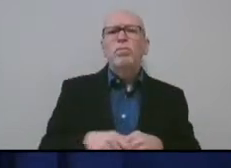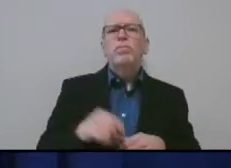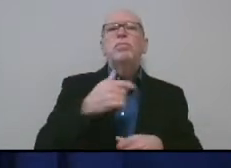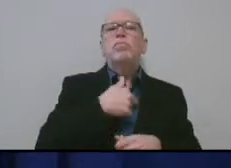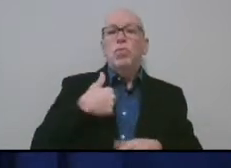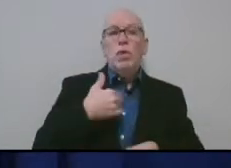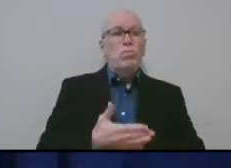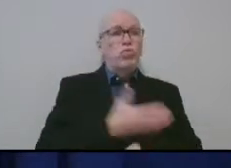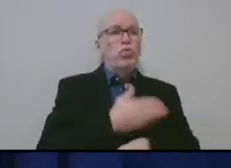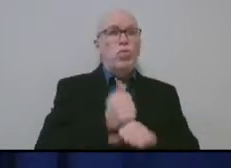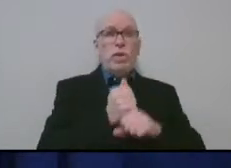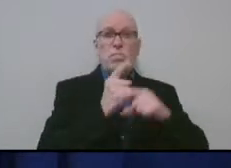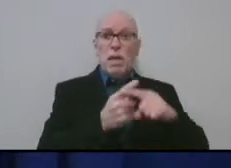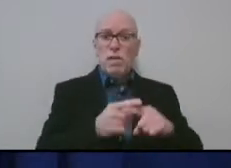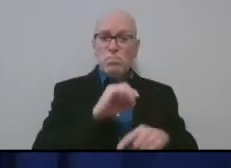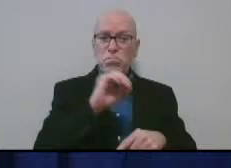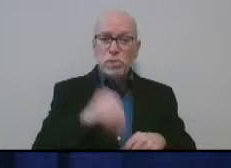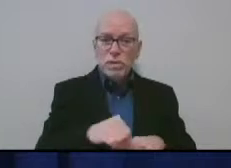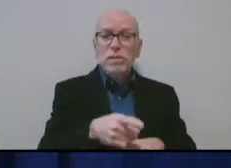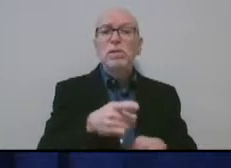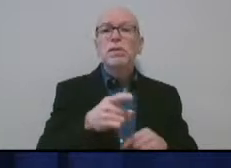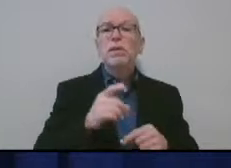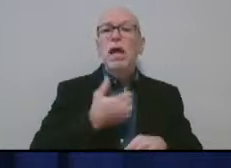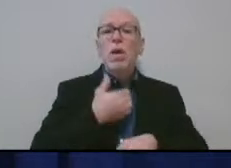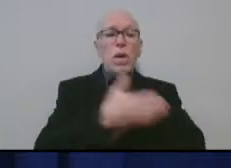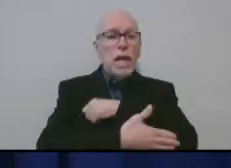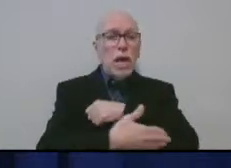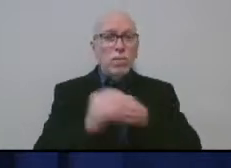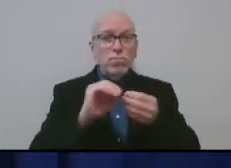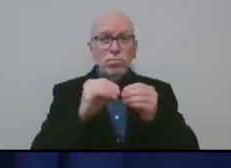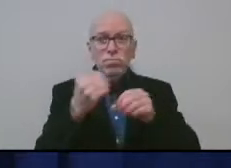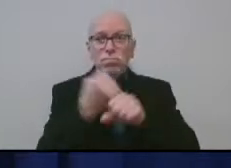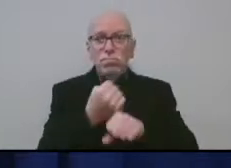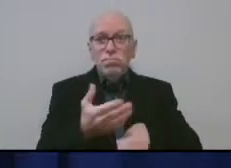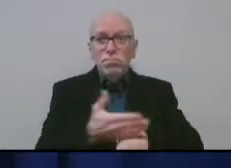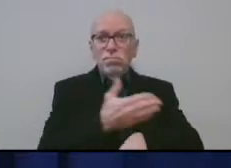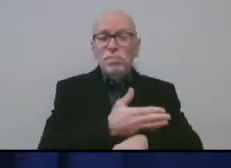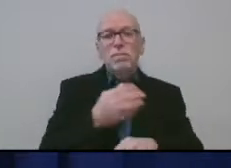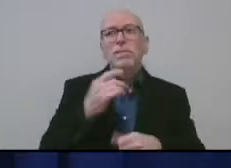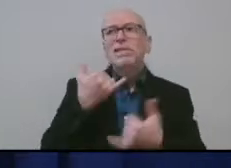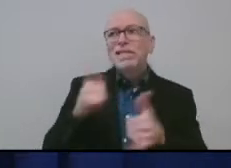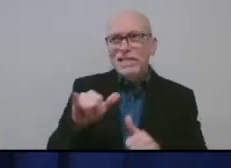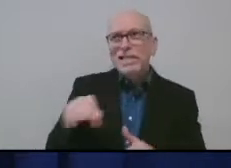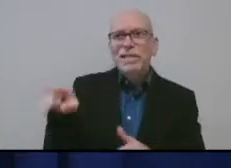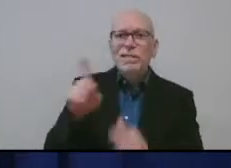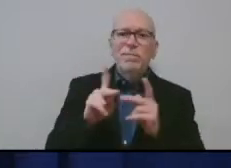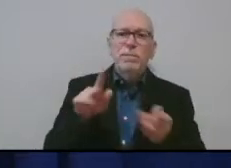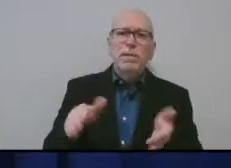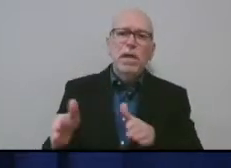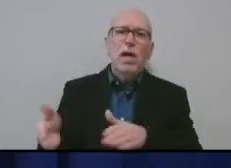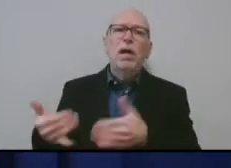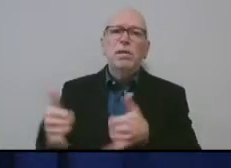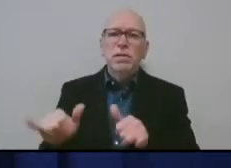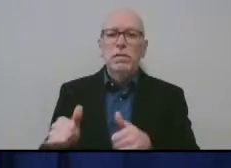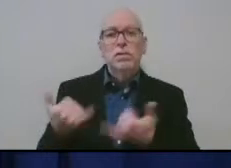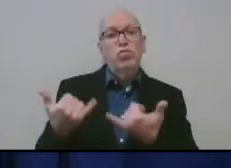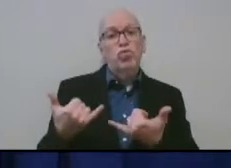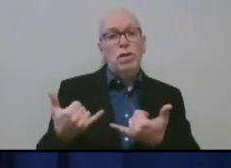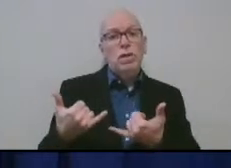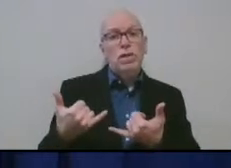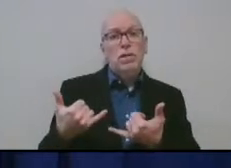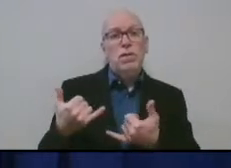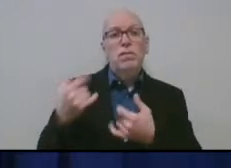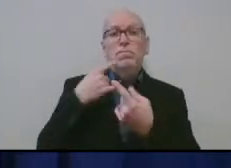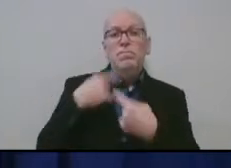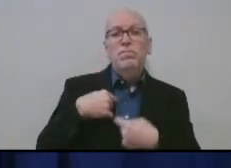in our positivity rate and county metrics, we continue to see Hoosiers lose their lives to this disease. Today, we reported